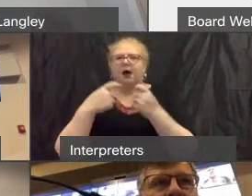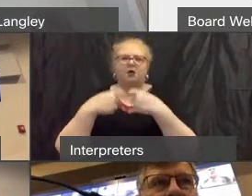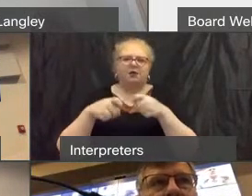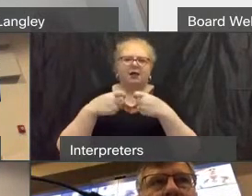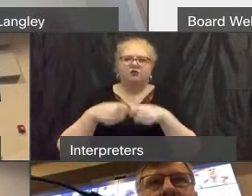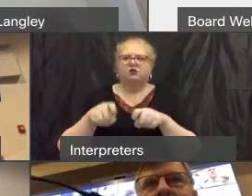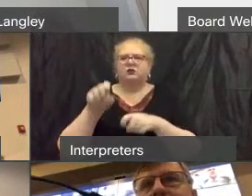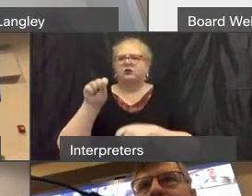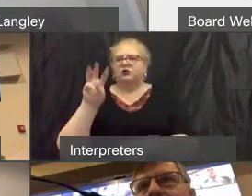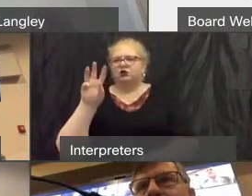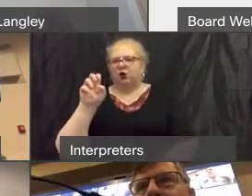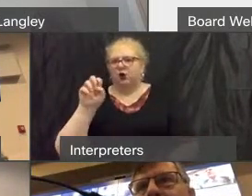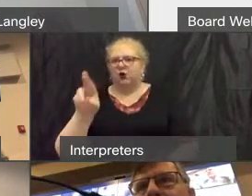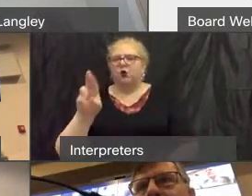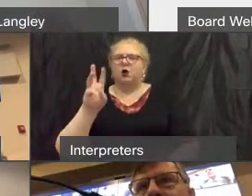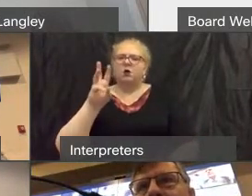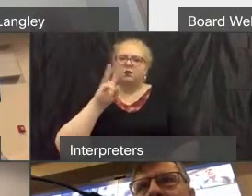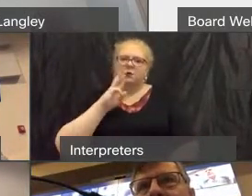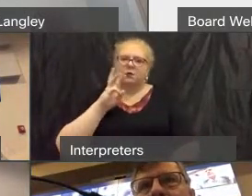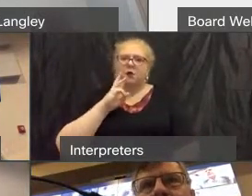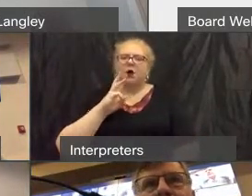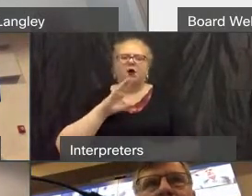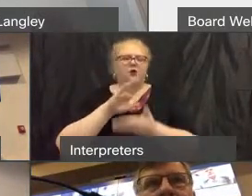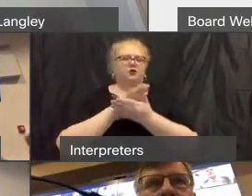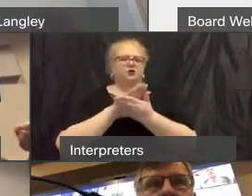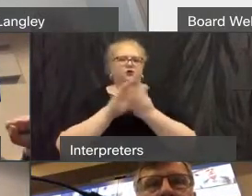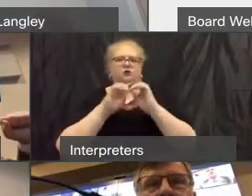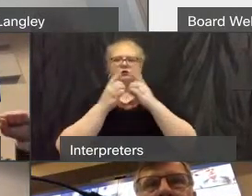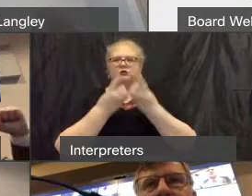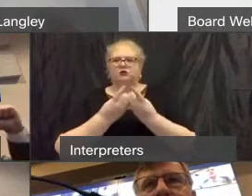and because of the school districts, we don't have to worry about